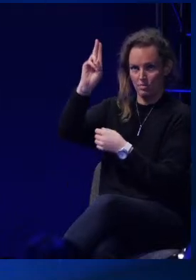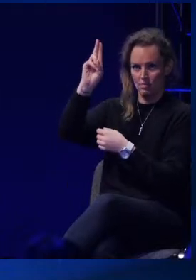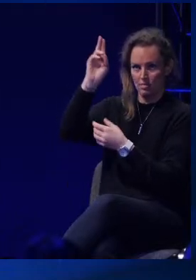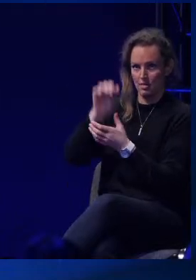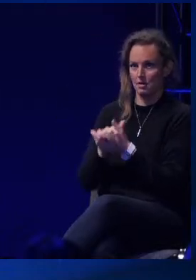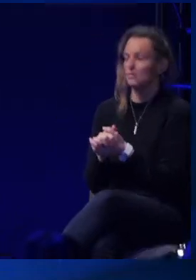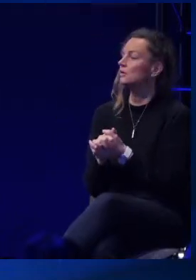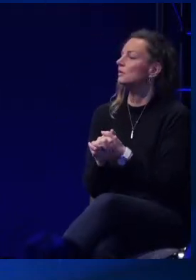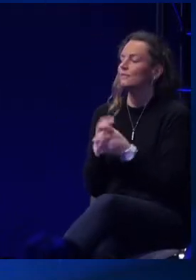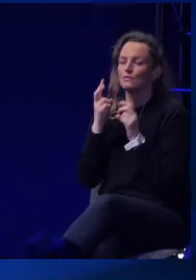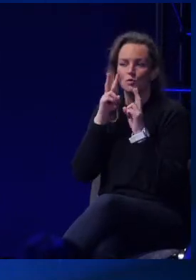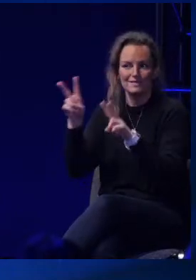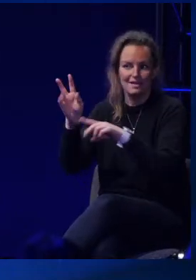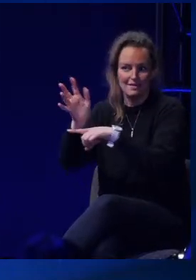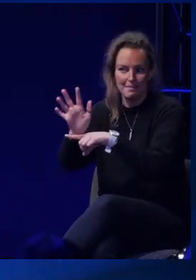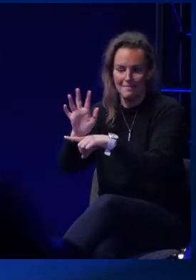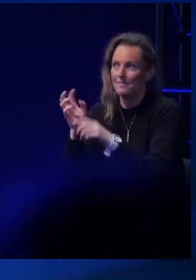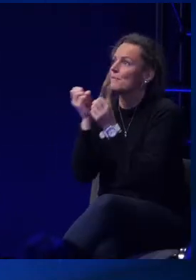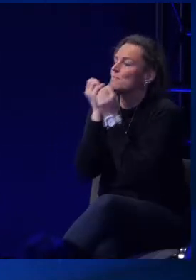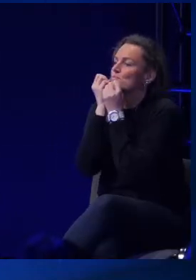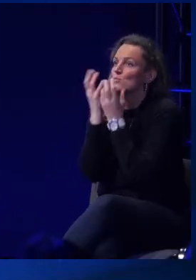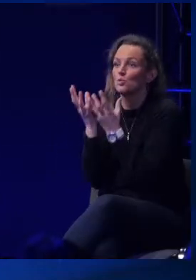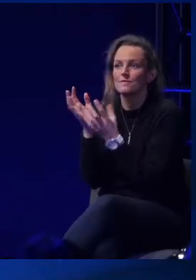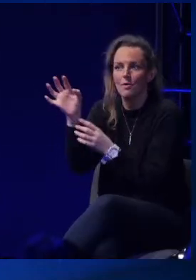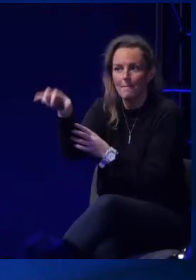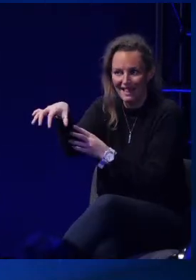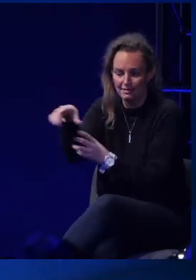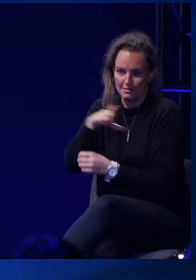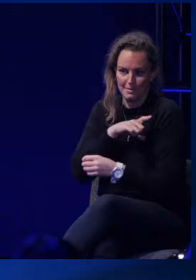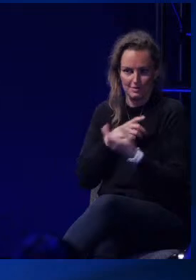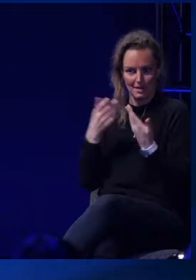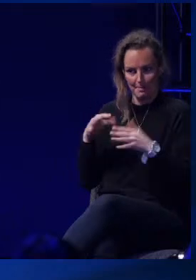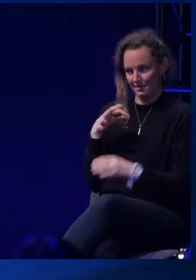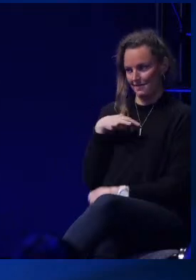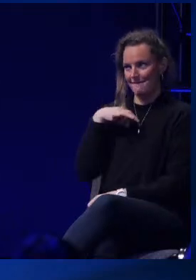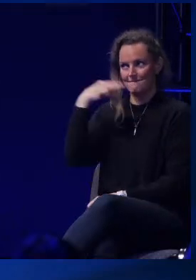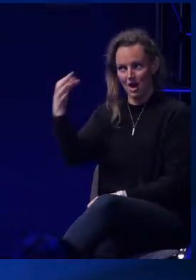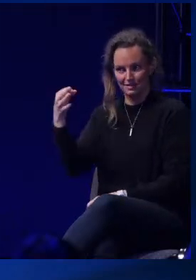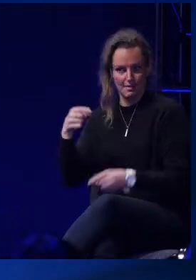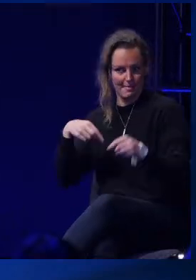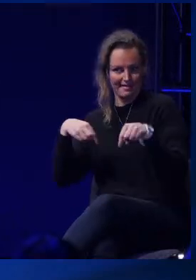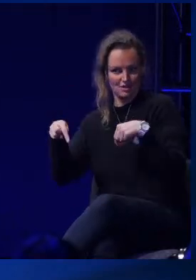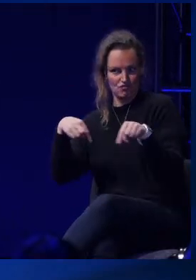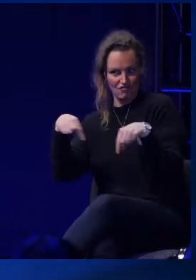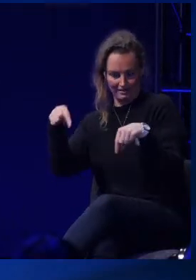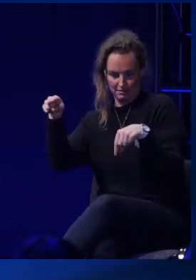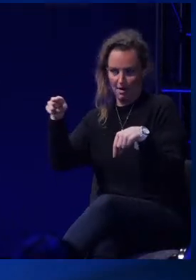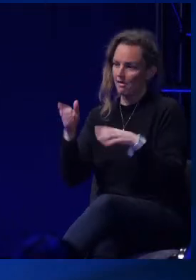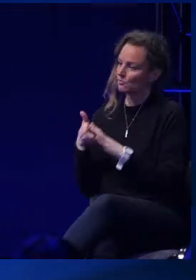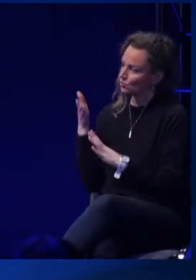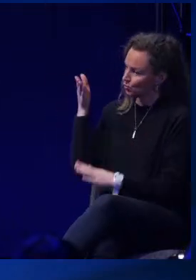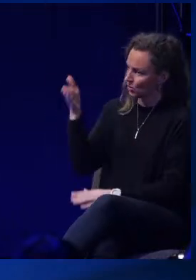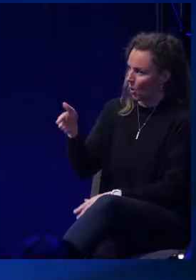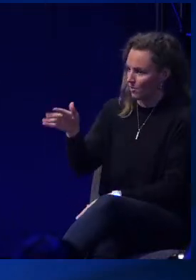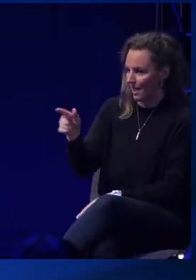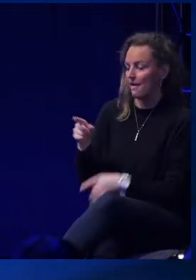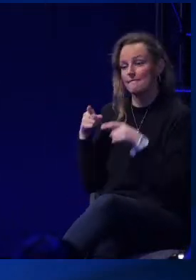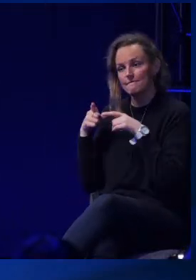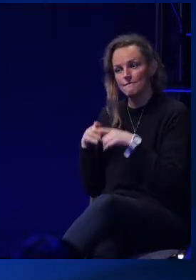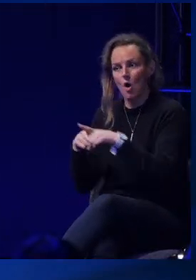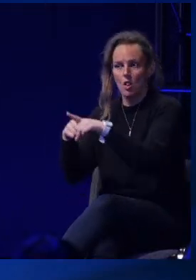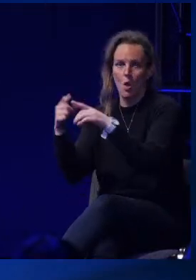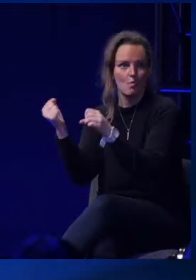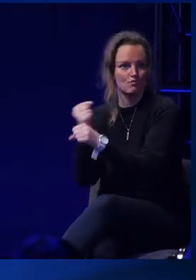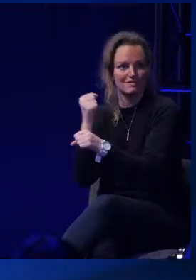If you've seen the movie, it's a beautiful place, because I was invited by director Andrei Zvegintsev to follow the production of the